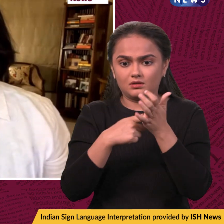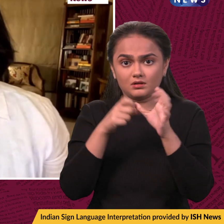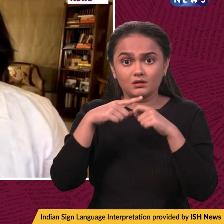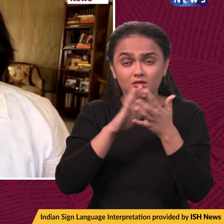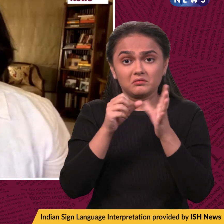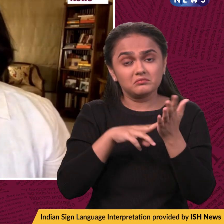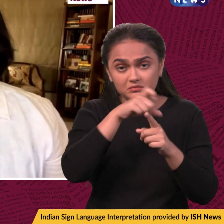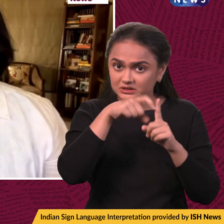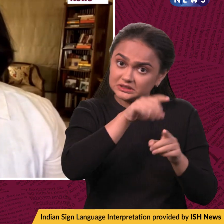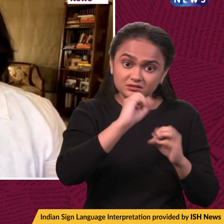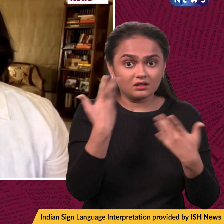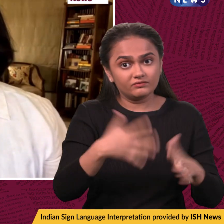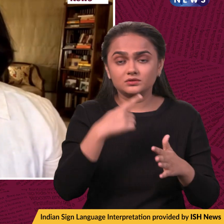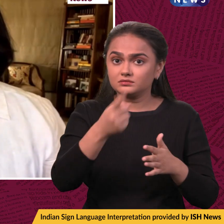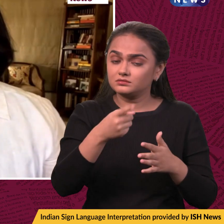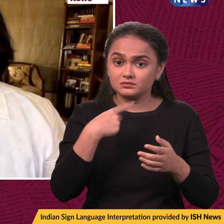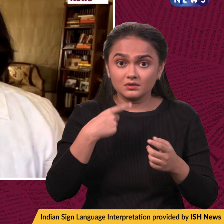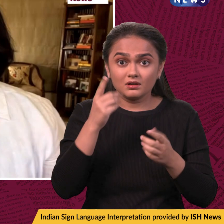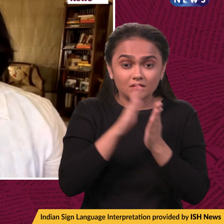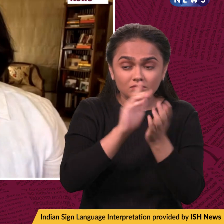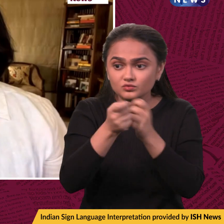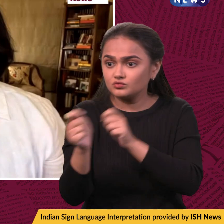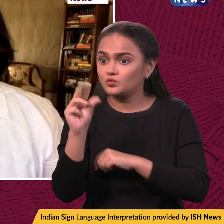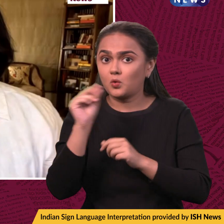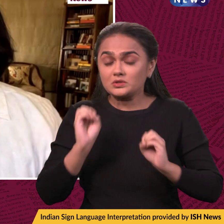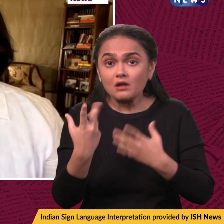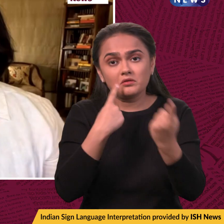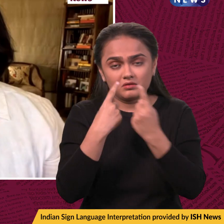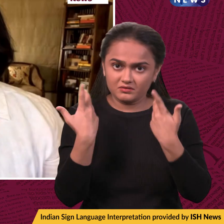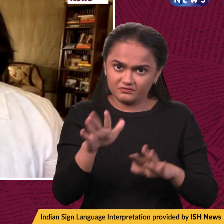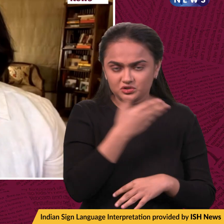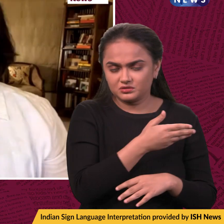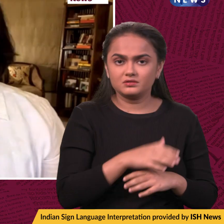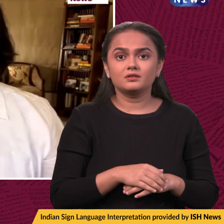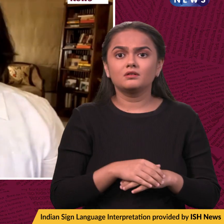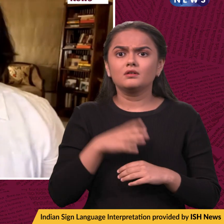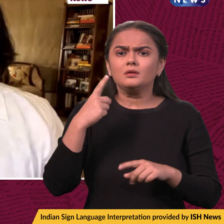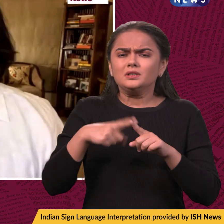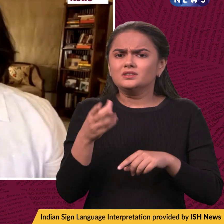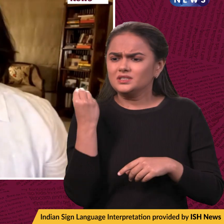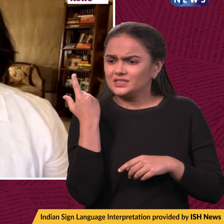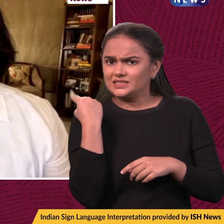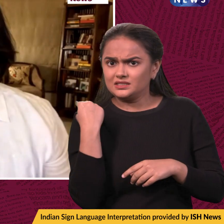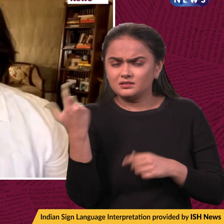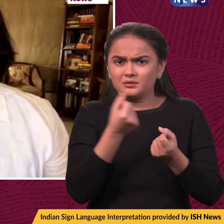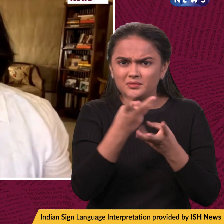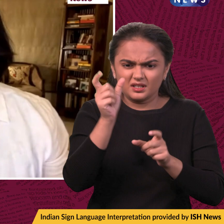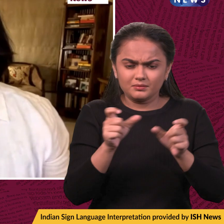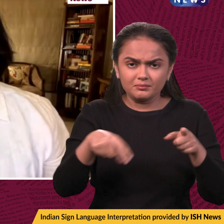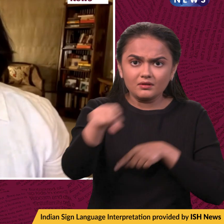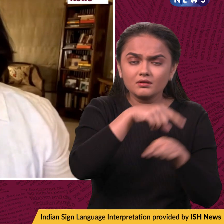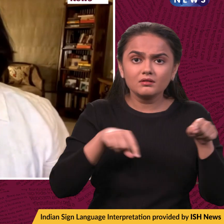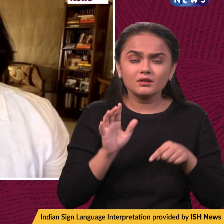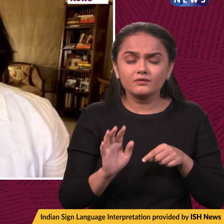state of Karnataka, there has been regular news of attacks against churches and Christians. Just yesterday, in fact, a group of people were set